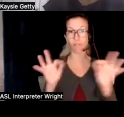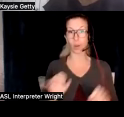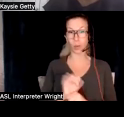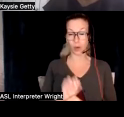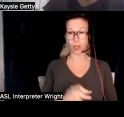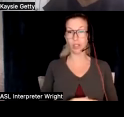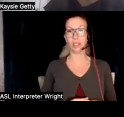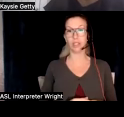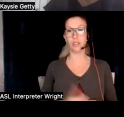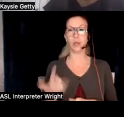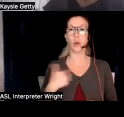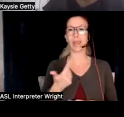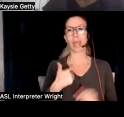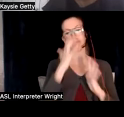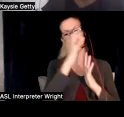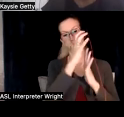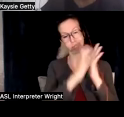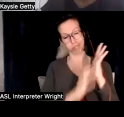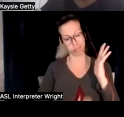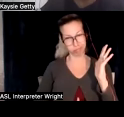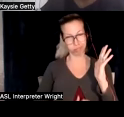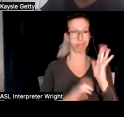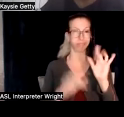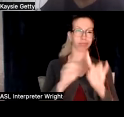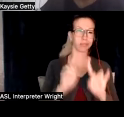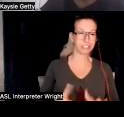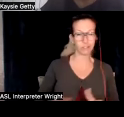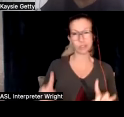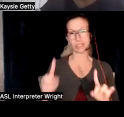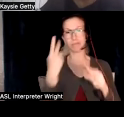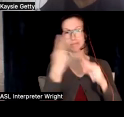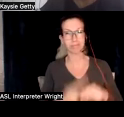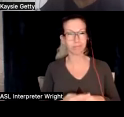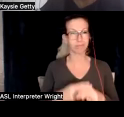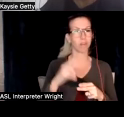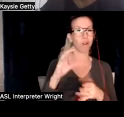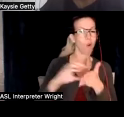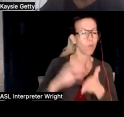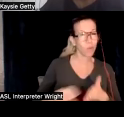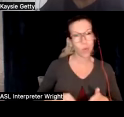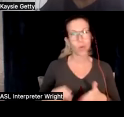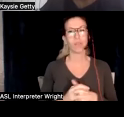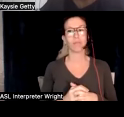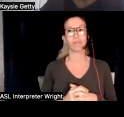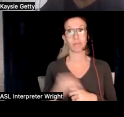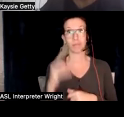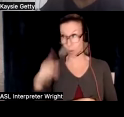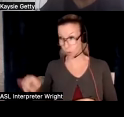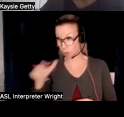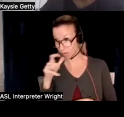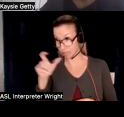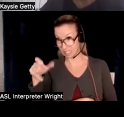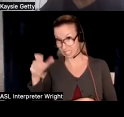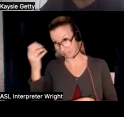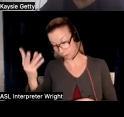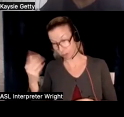fairly lengthy paper with lots of citations and journal articles and references. So for those of you for whom that's important, we're happy to send out